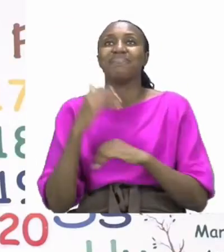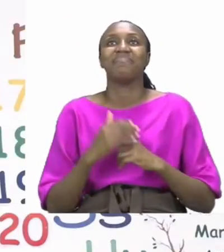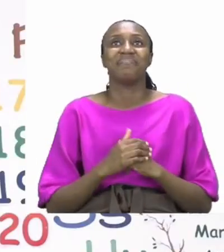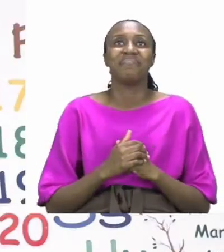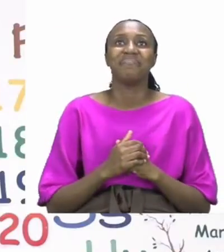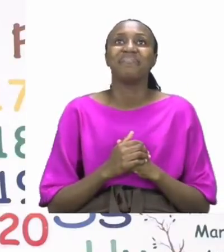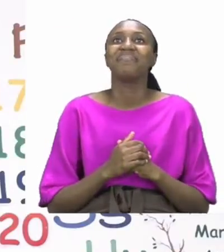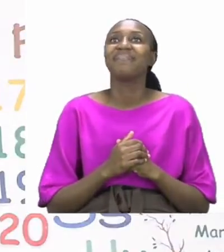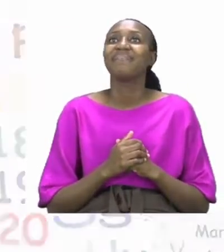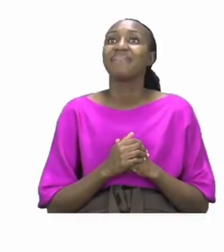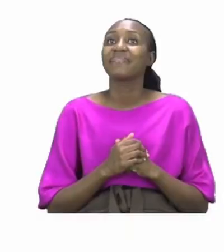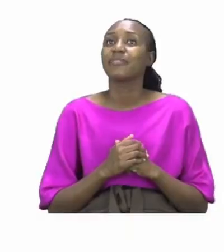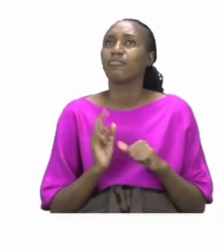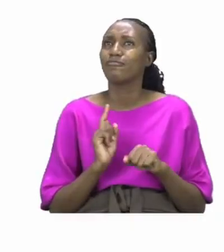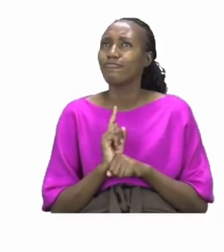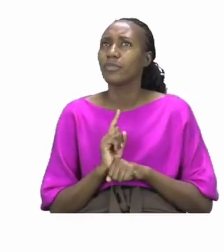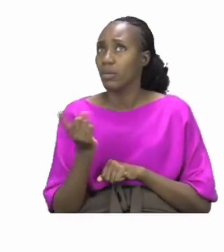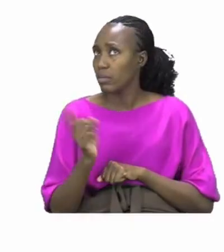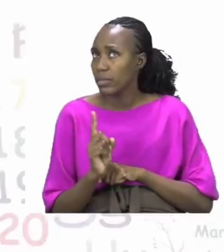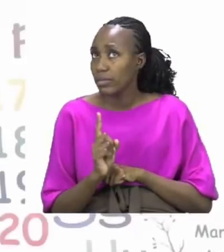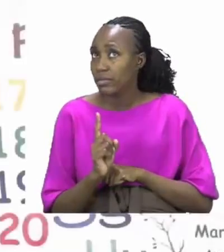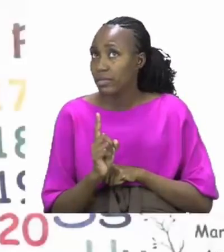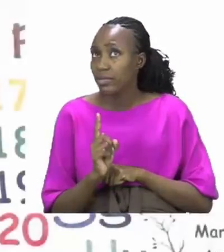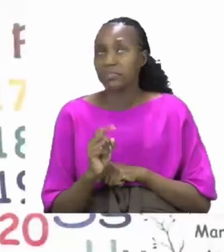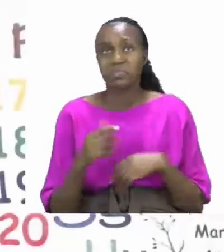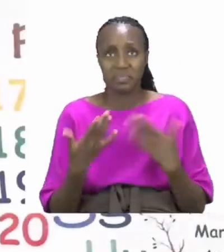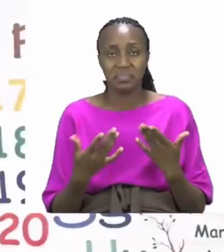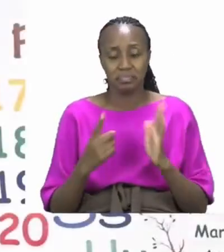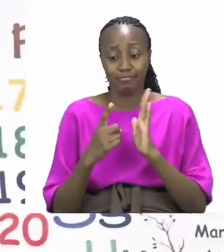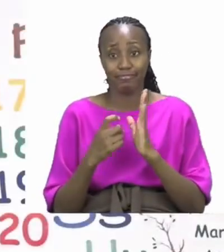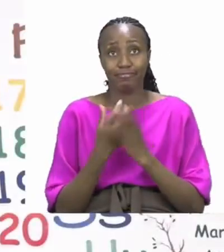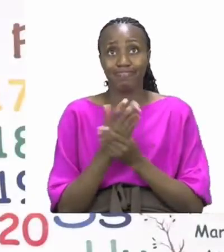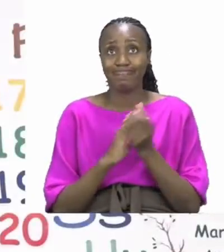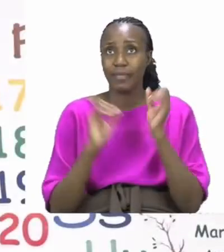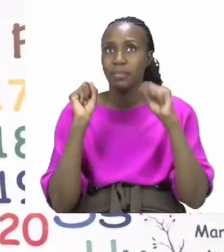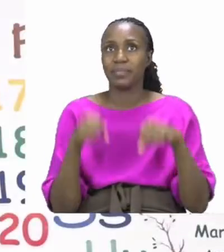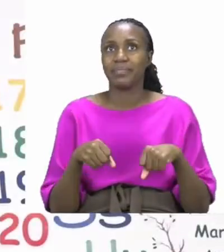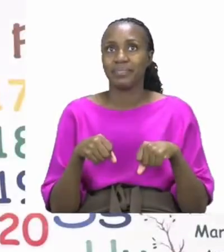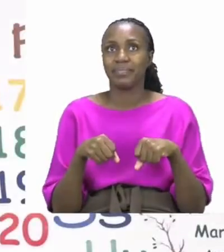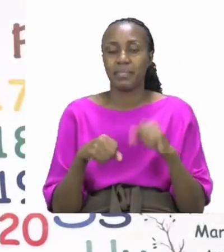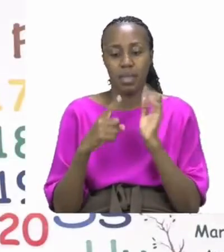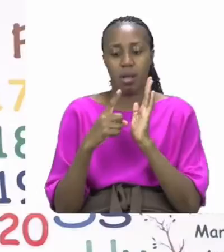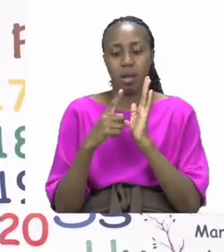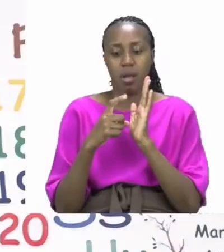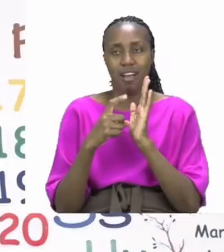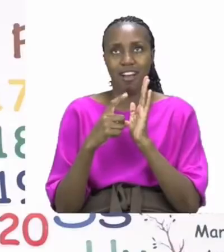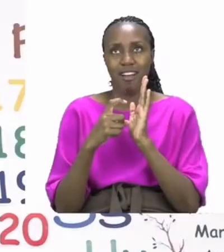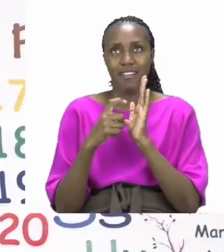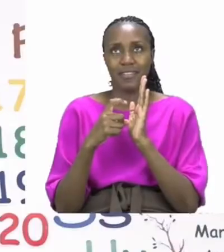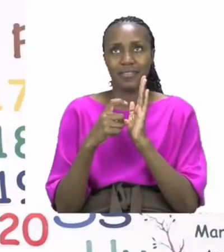plants. And before we get into any lessons, my dear friends, we know that we need to sanitize. So let us take